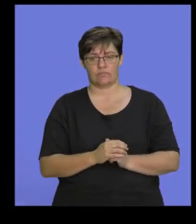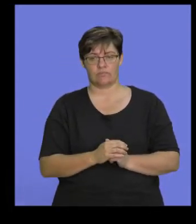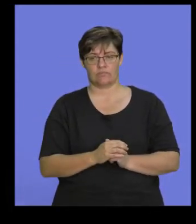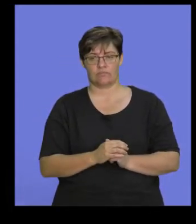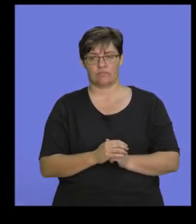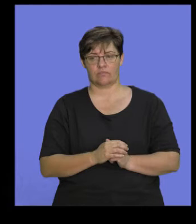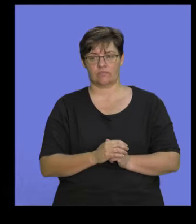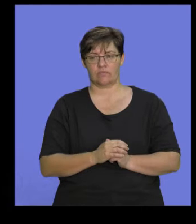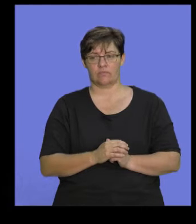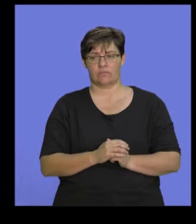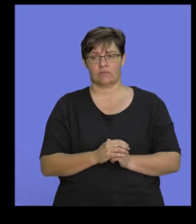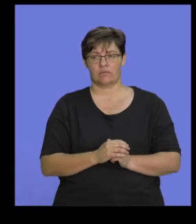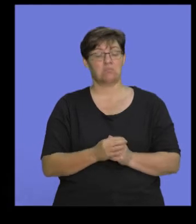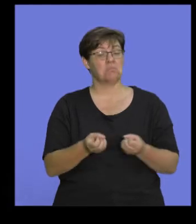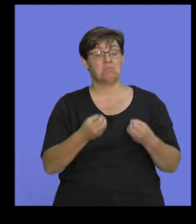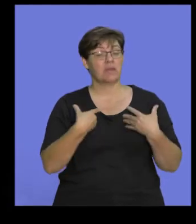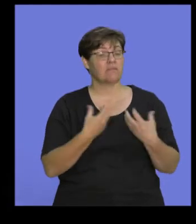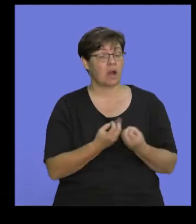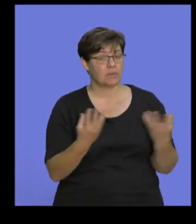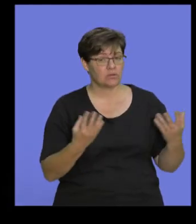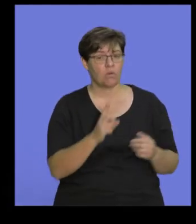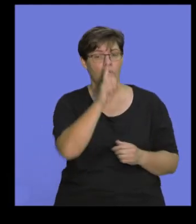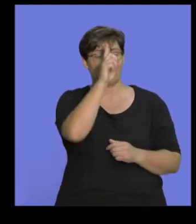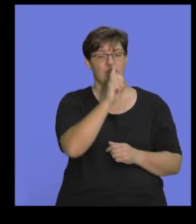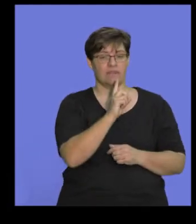therefore this will then give us